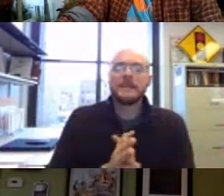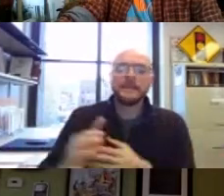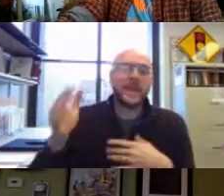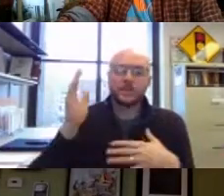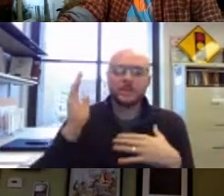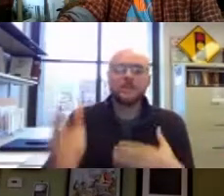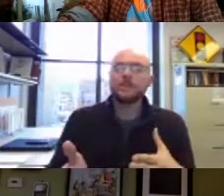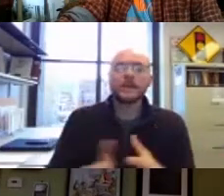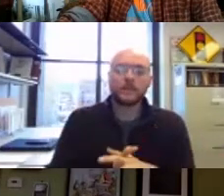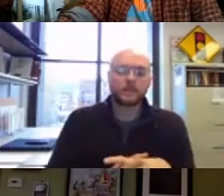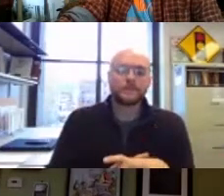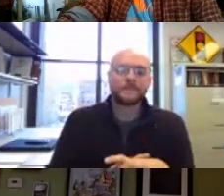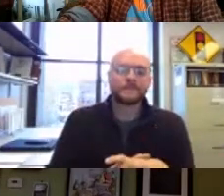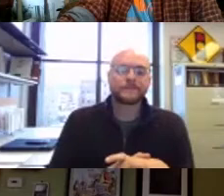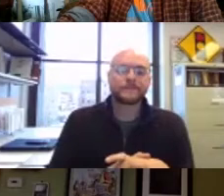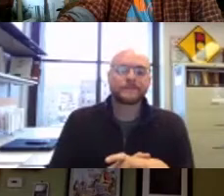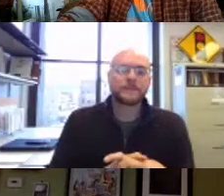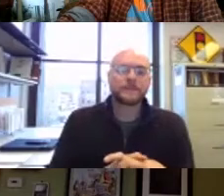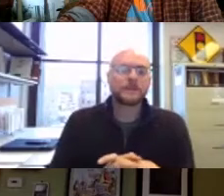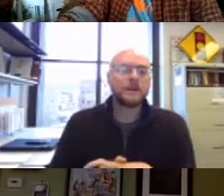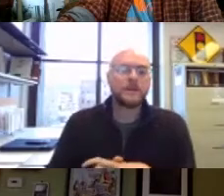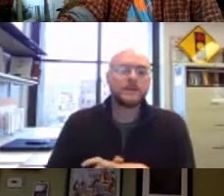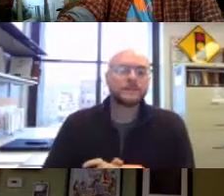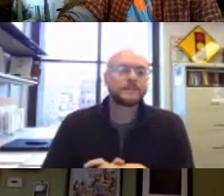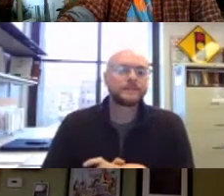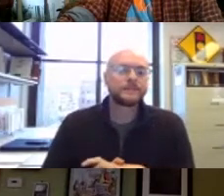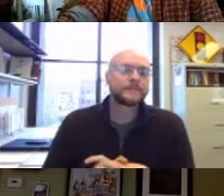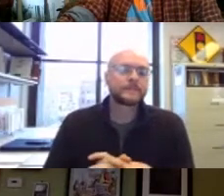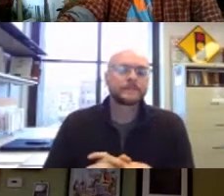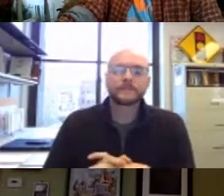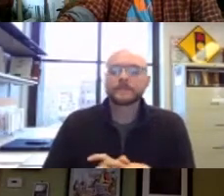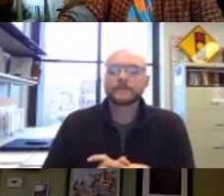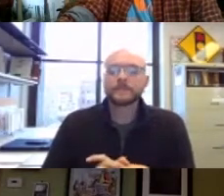streets that you can't just speed right through. Ricardo, please.